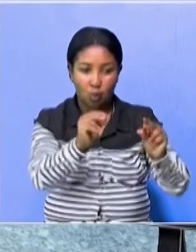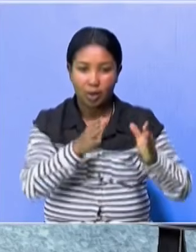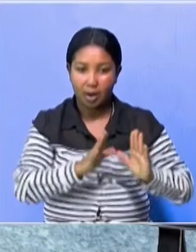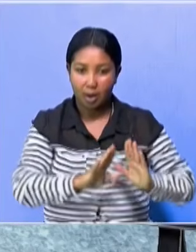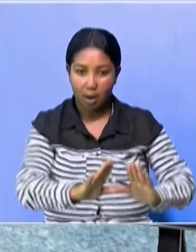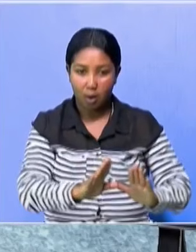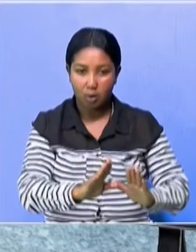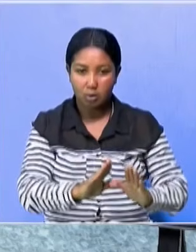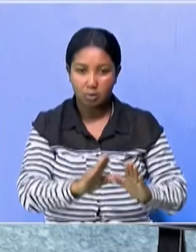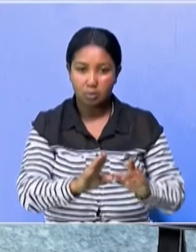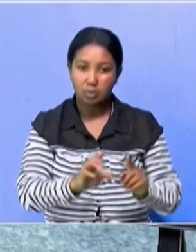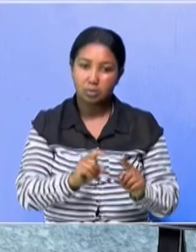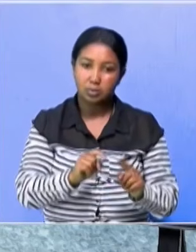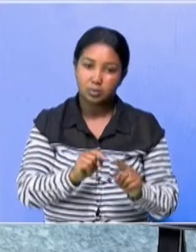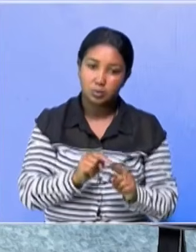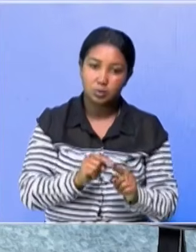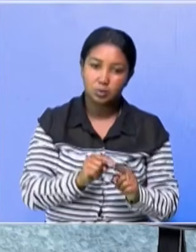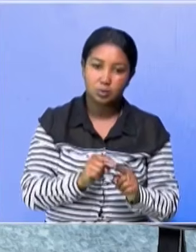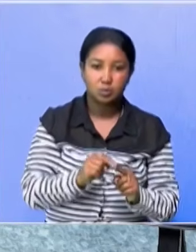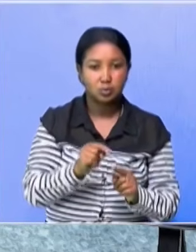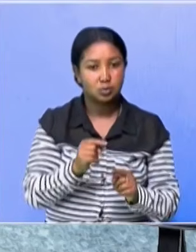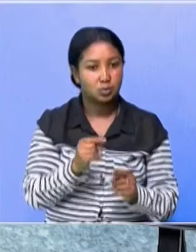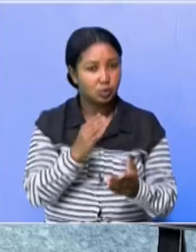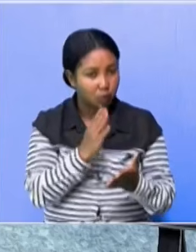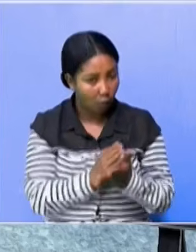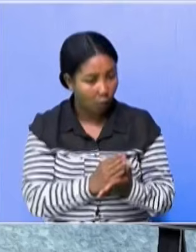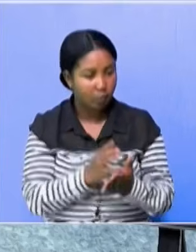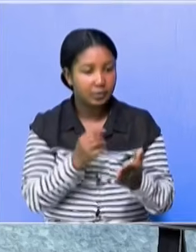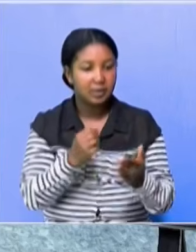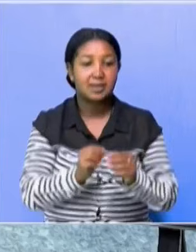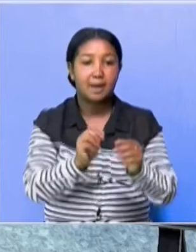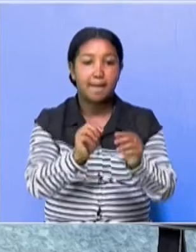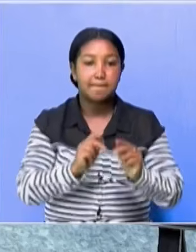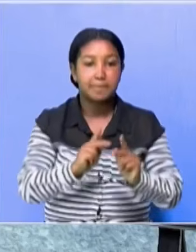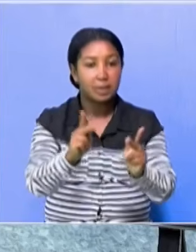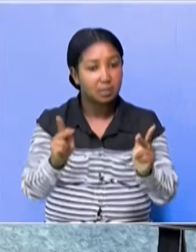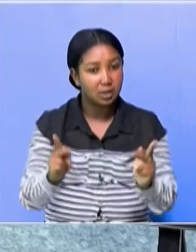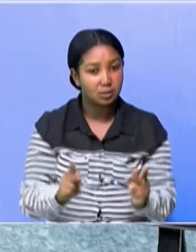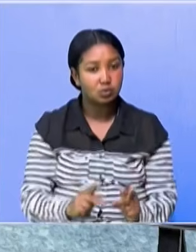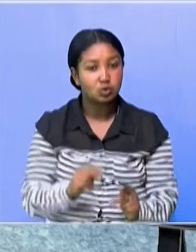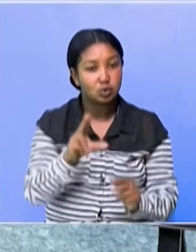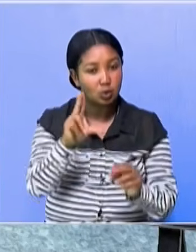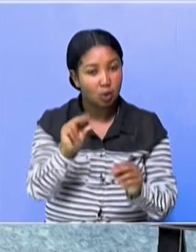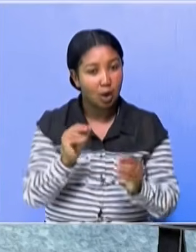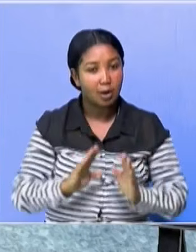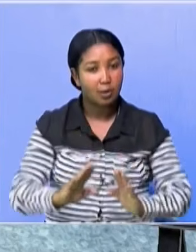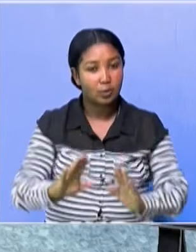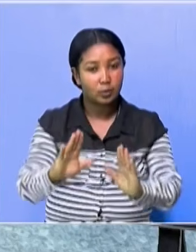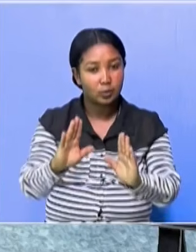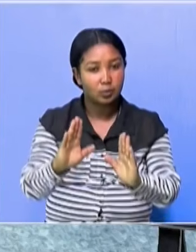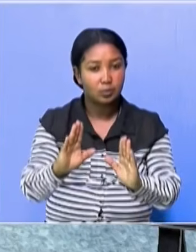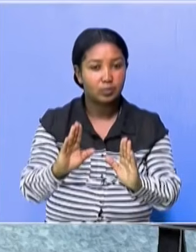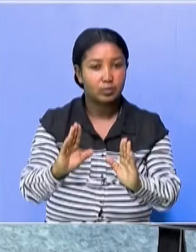just to stop. There is a place which does not allow just to go. There